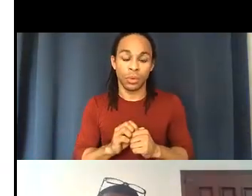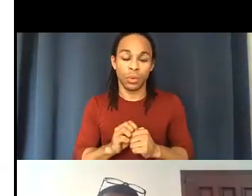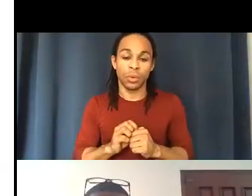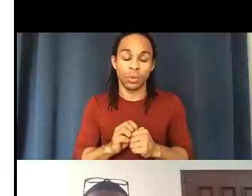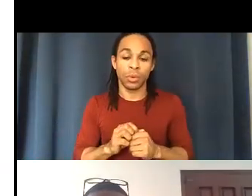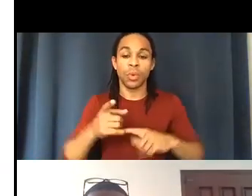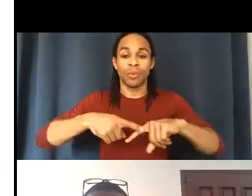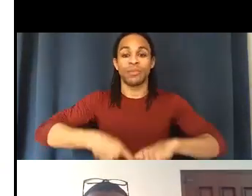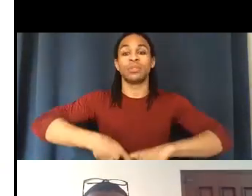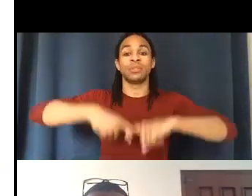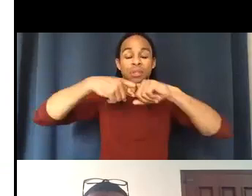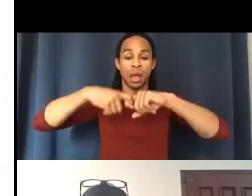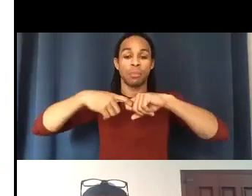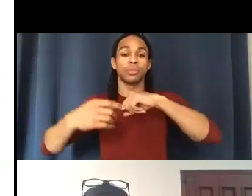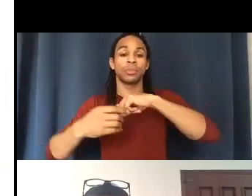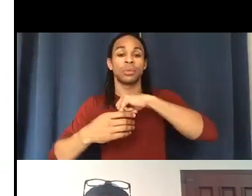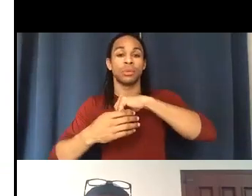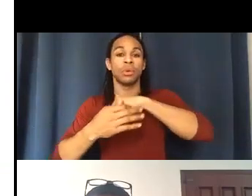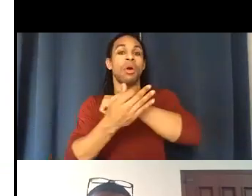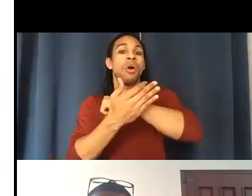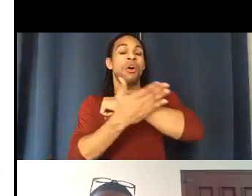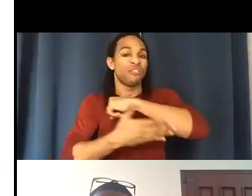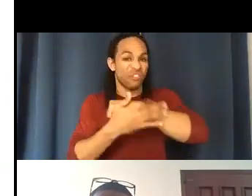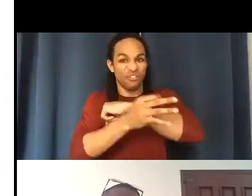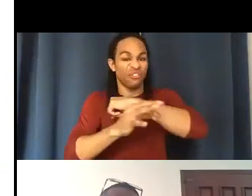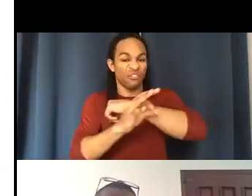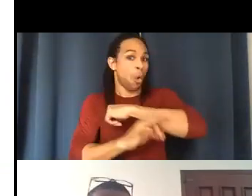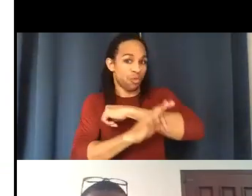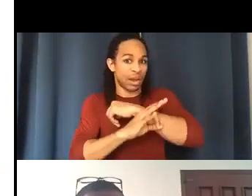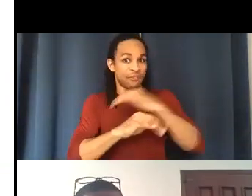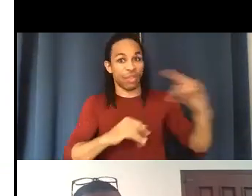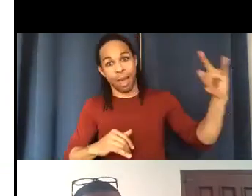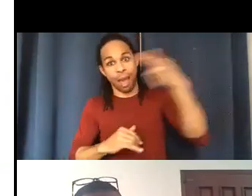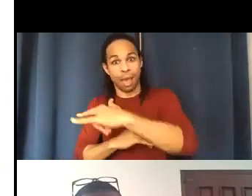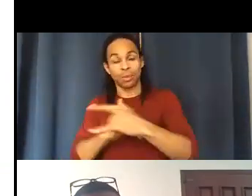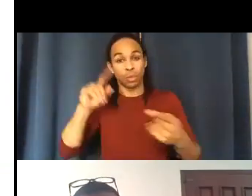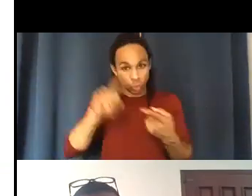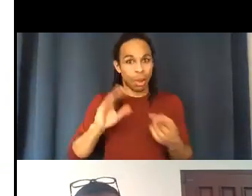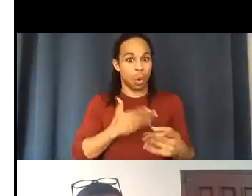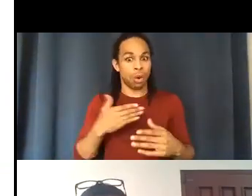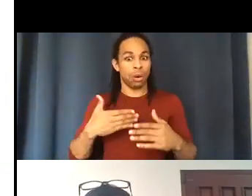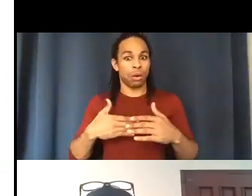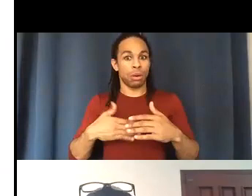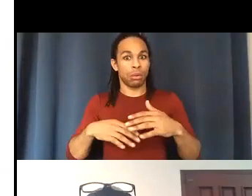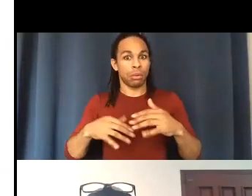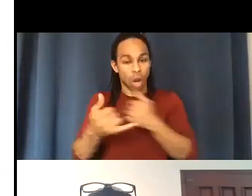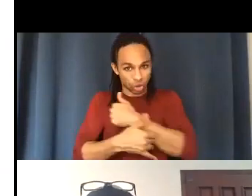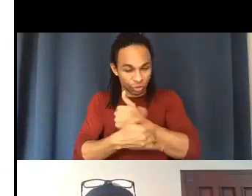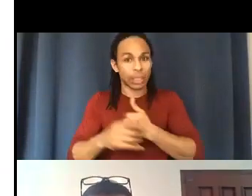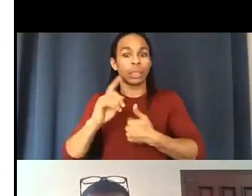shut down international boundaries, and then activated all the structures that